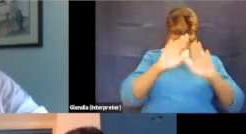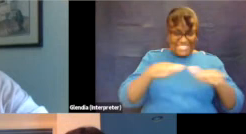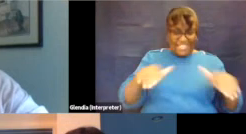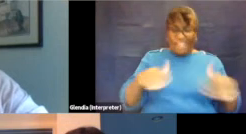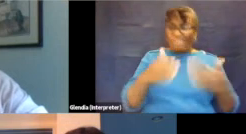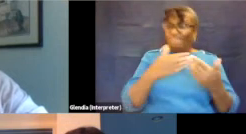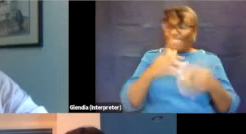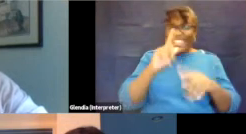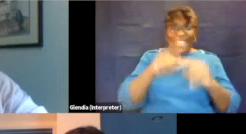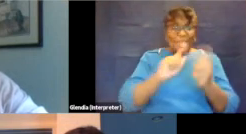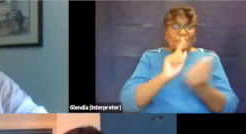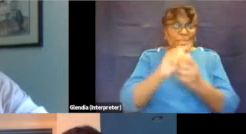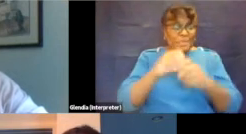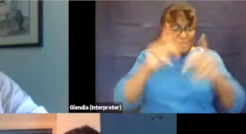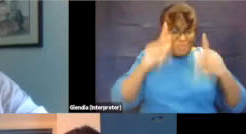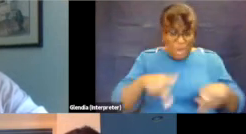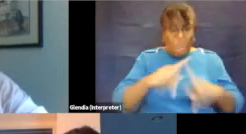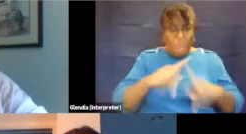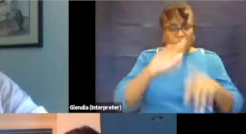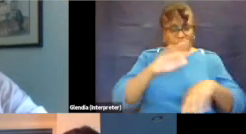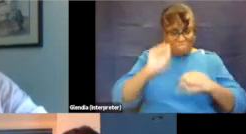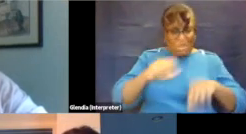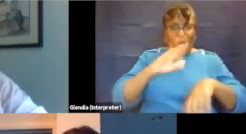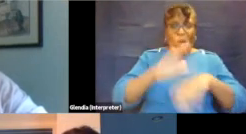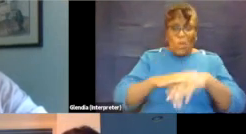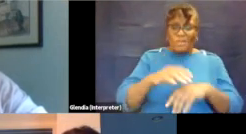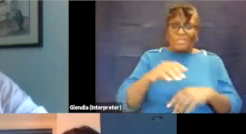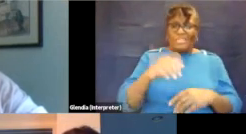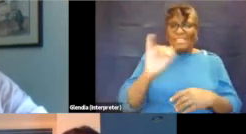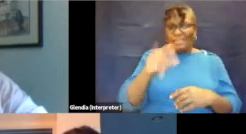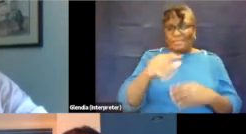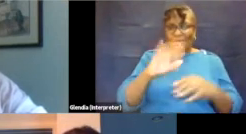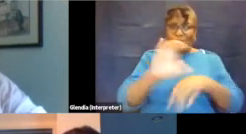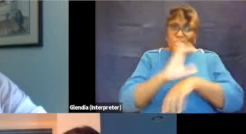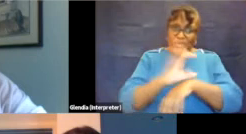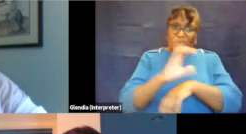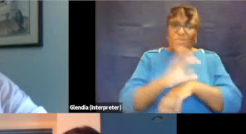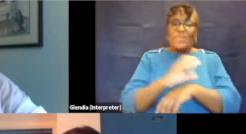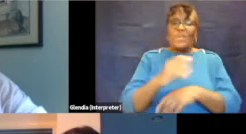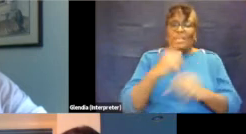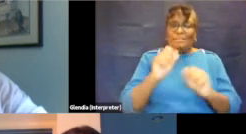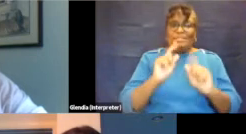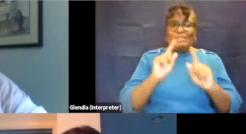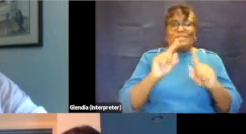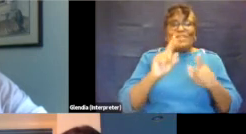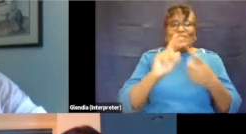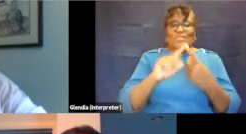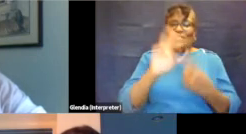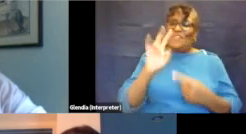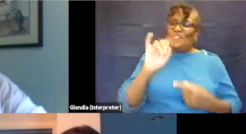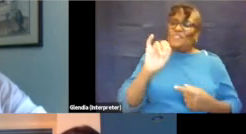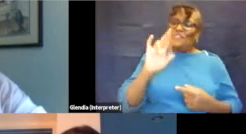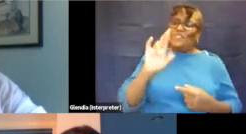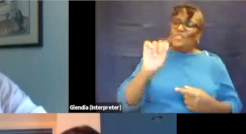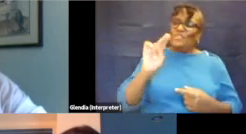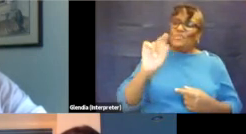place, just like tonight. But I've been able to attend a couple of the South Carolina Hands and Voices virtual paint and sit events, and they've been